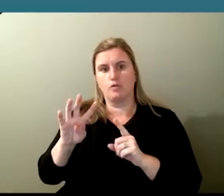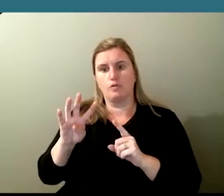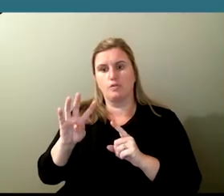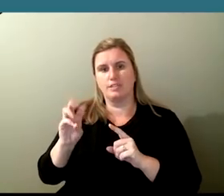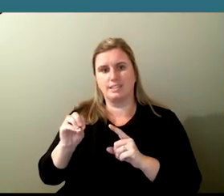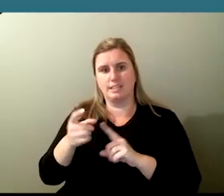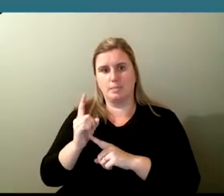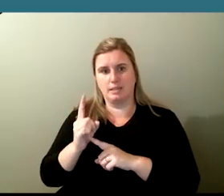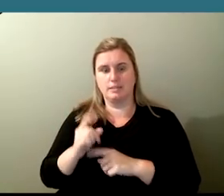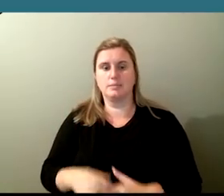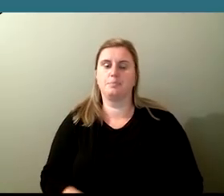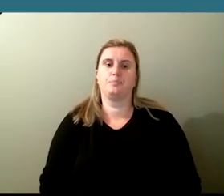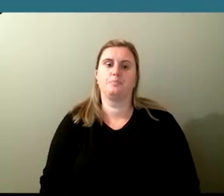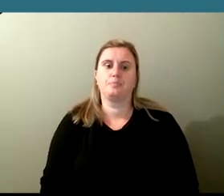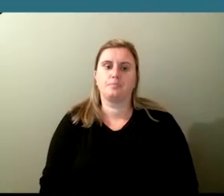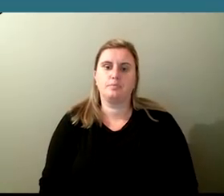minutes, excuse me.